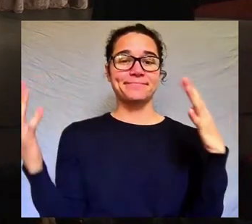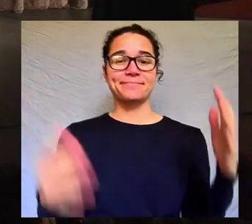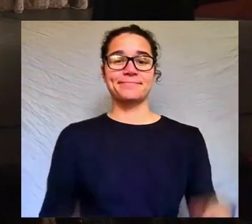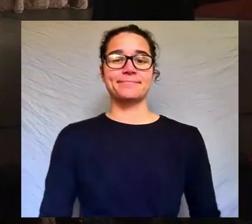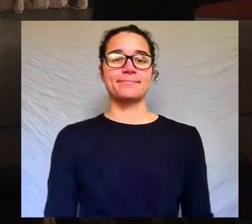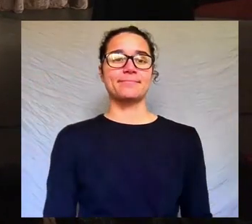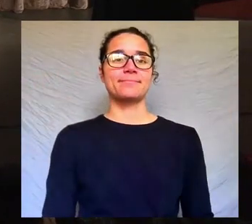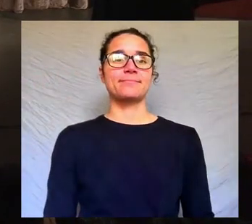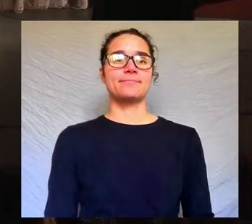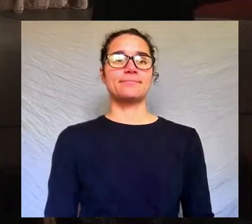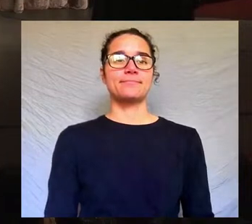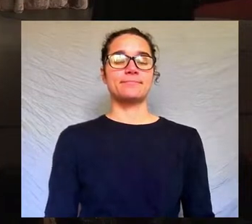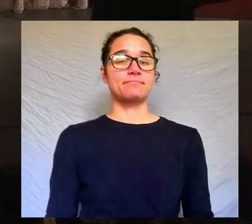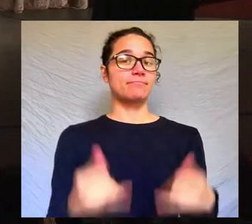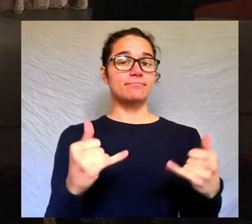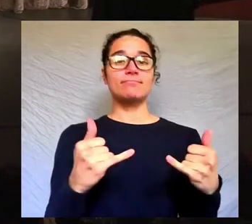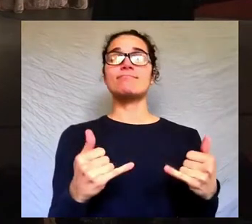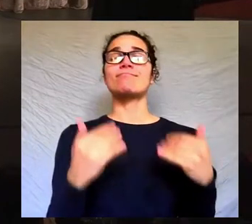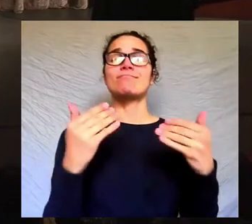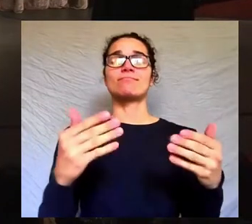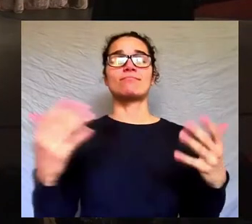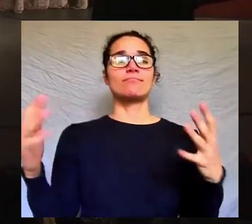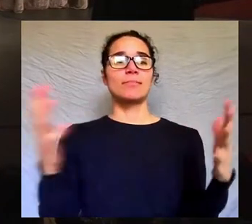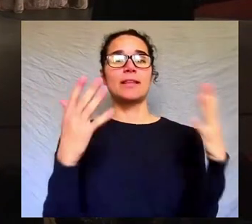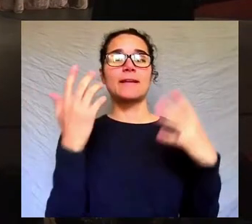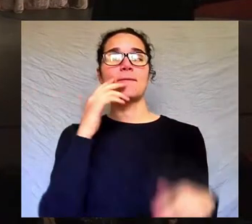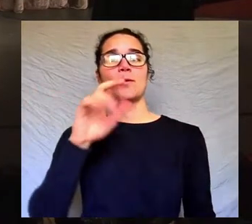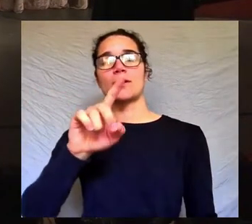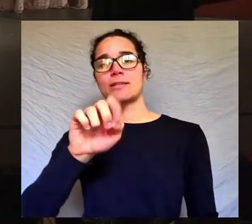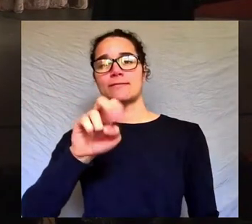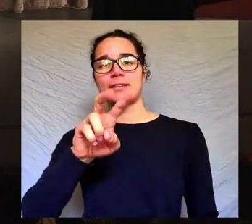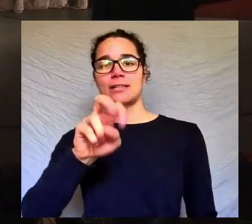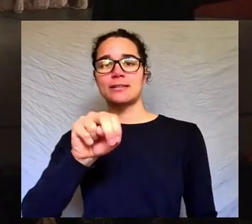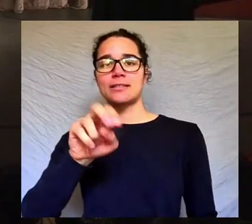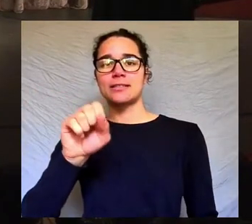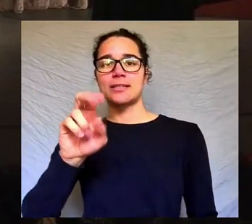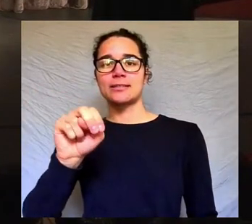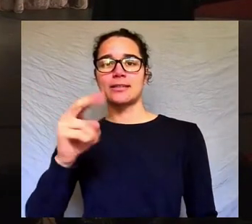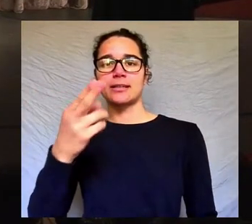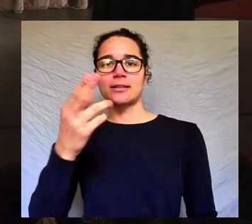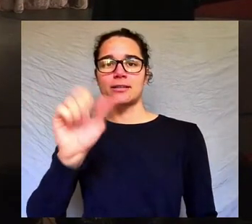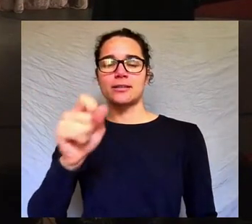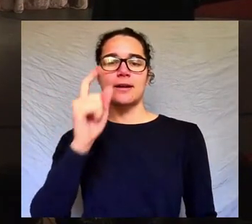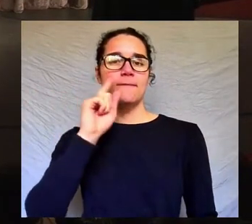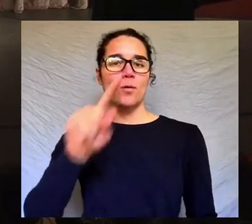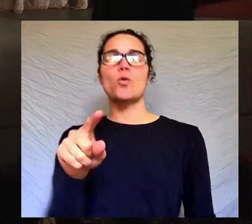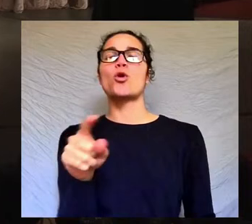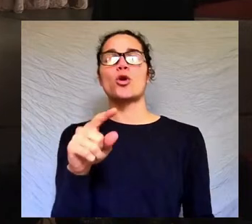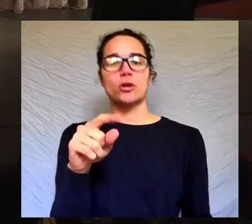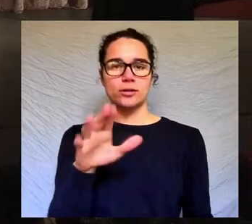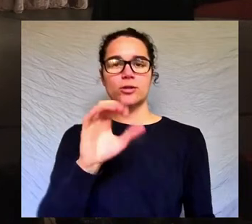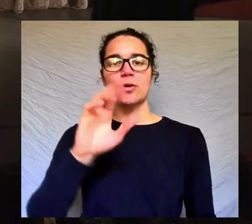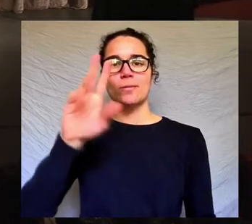Let's now give a round of applause for Deborah Sanchez from the Corporation for Public Broadcasting.